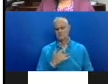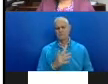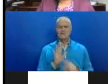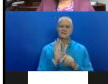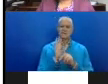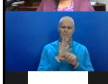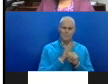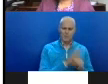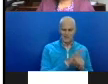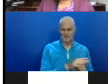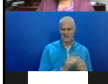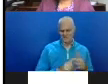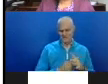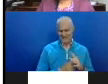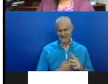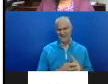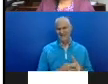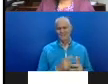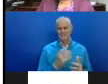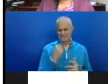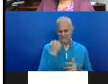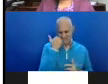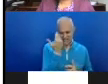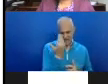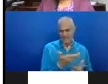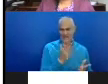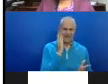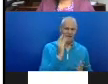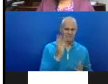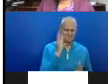beginning. It just in terms of dealing with the shame that a lot of the men experience,